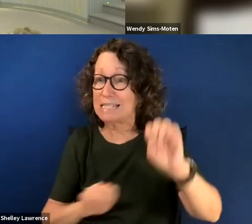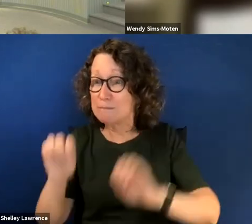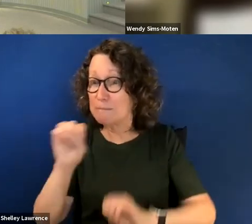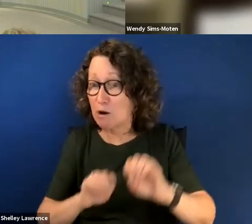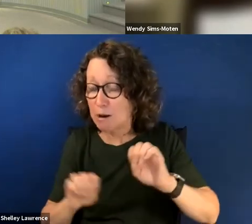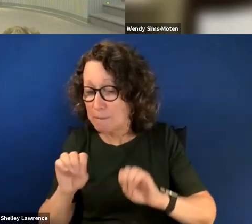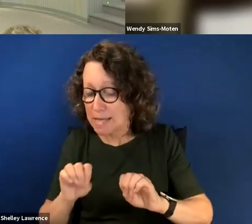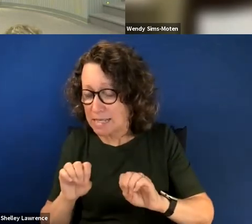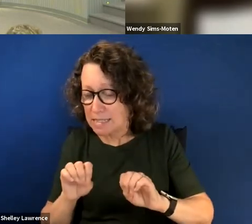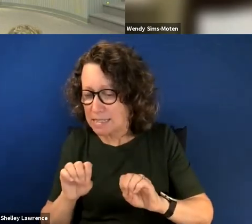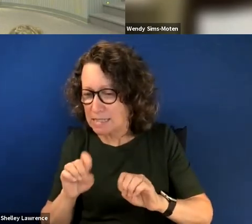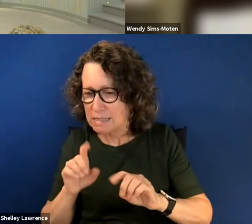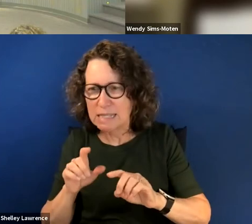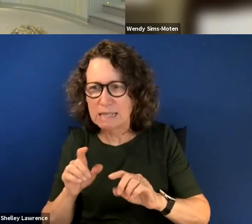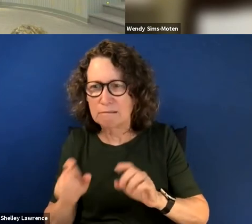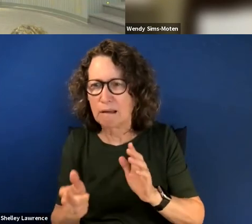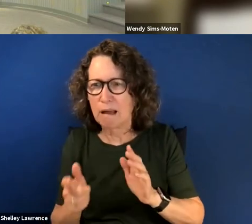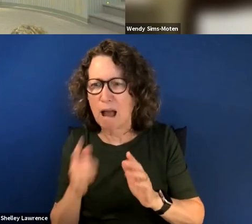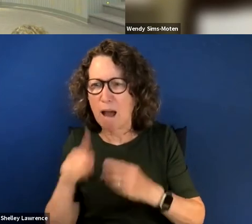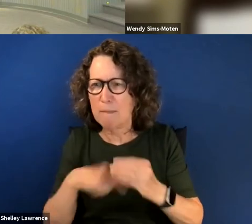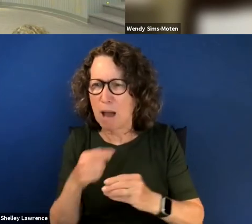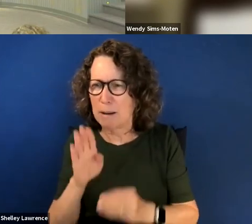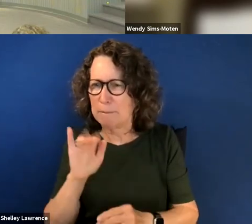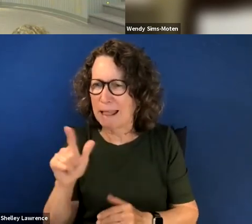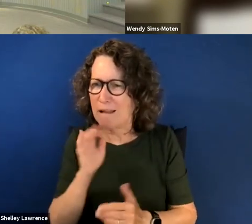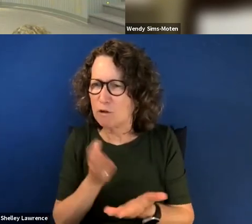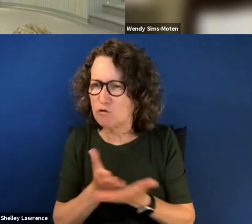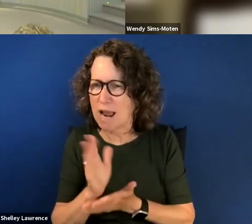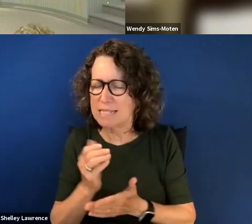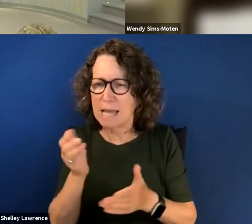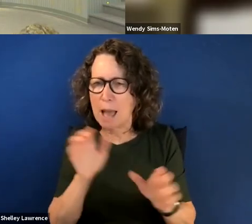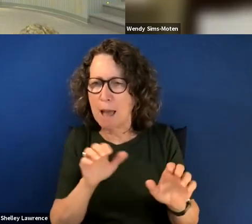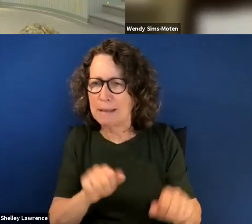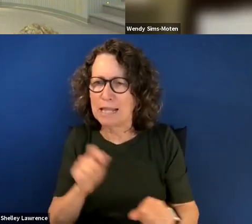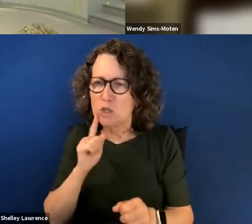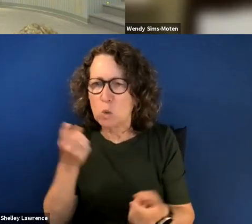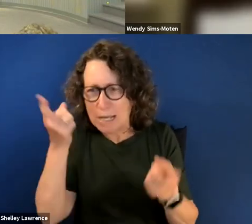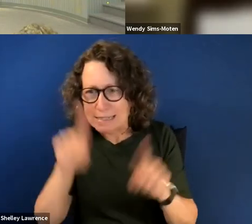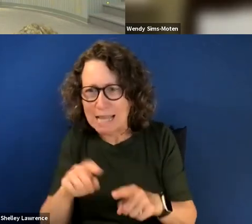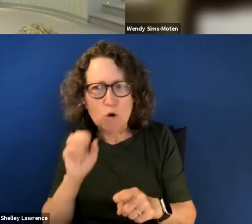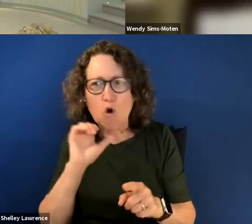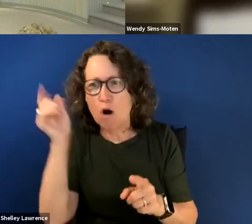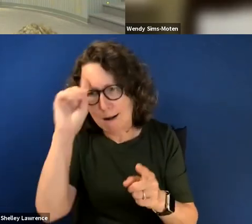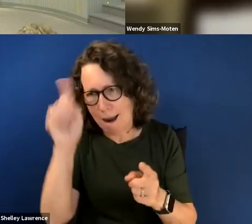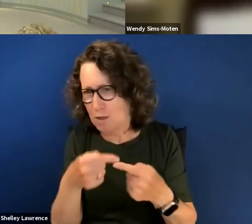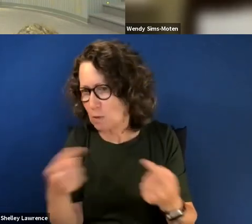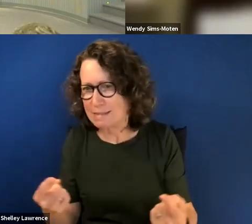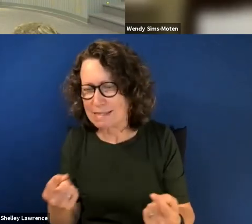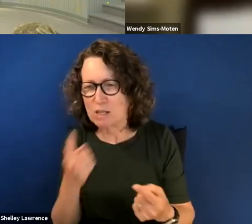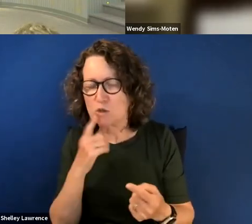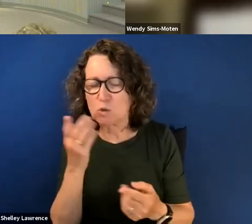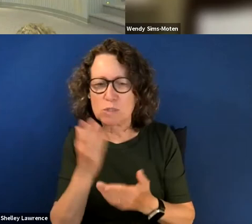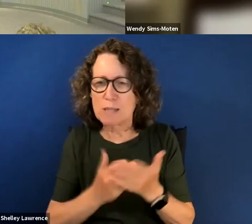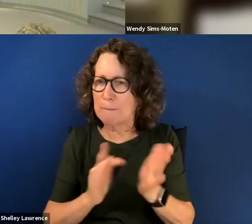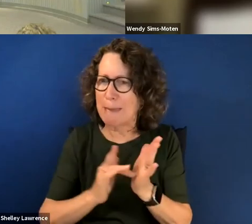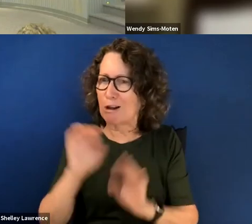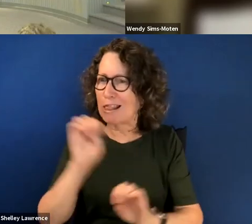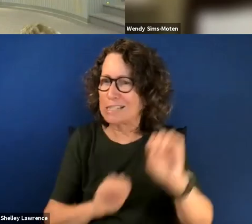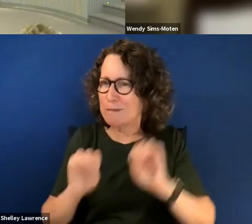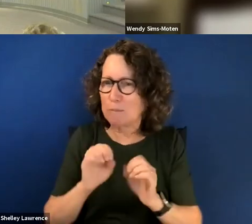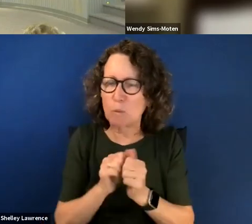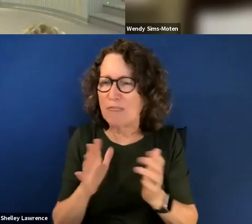this bill of rights, be given the opportunity to decide to consent or not to consent to a medical experiment